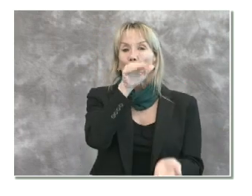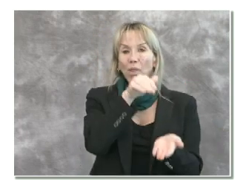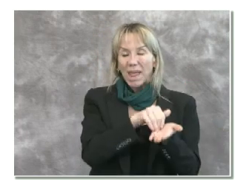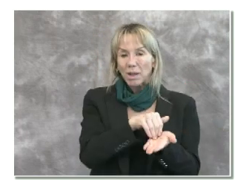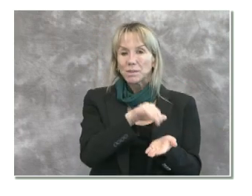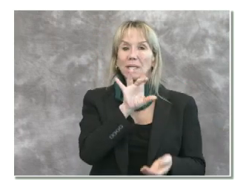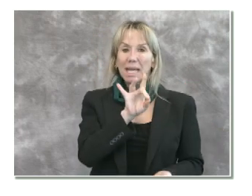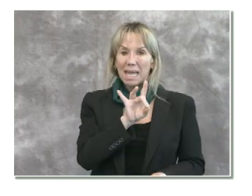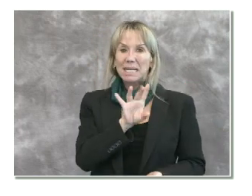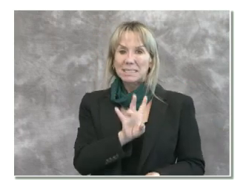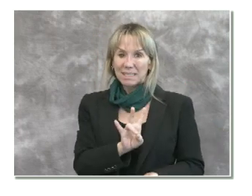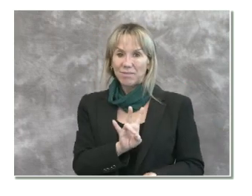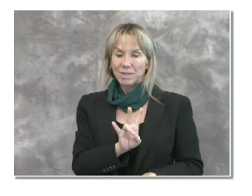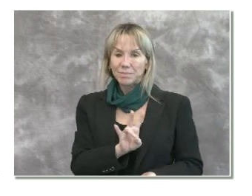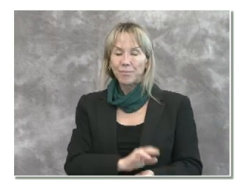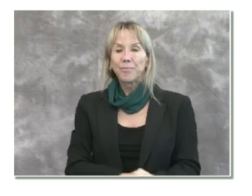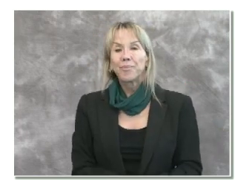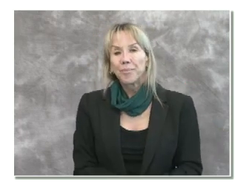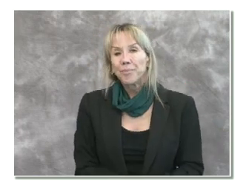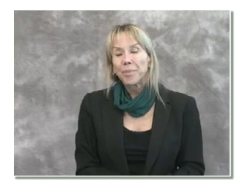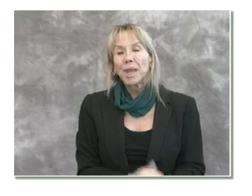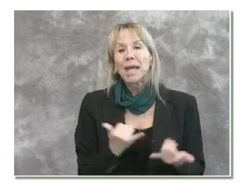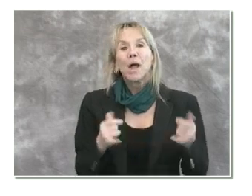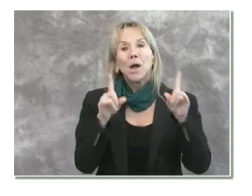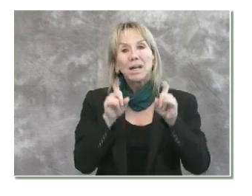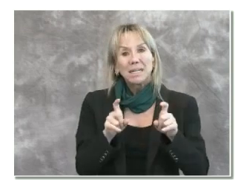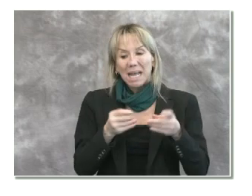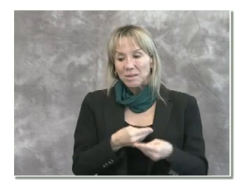2,087. Testing,